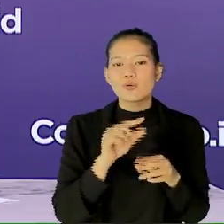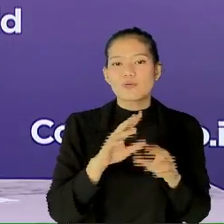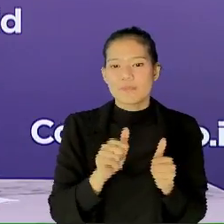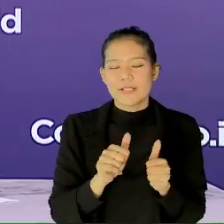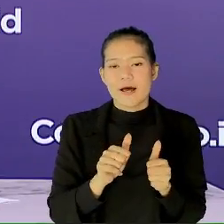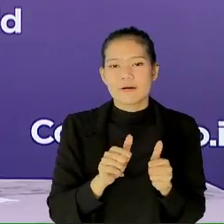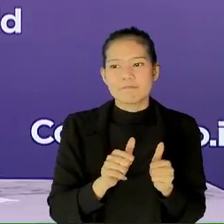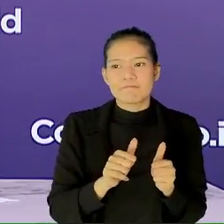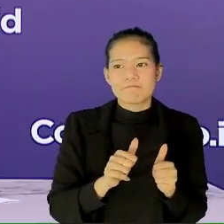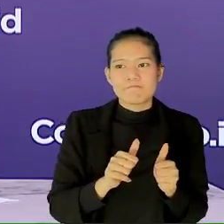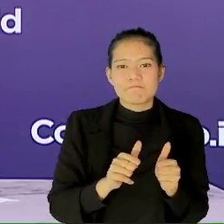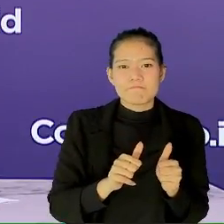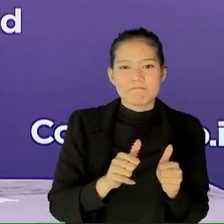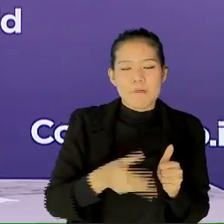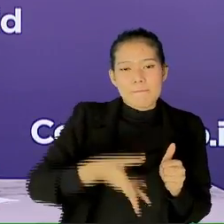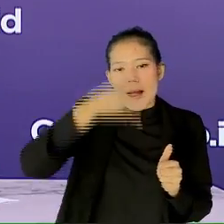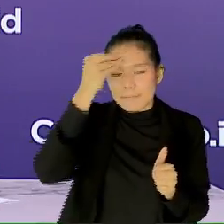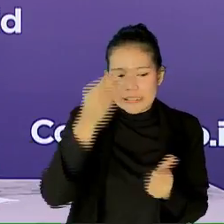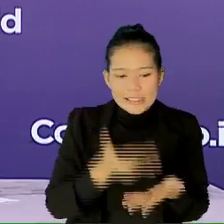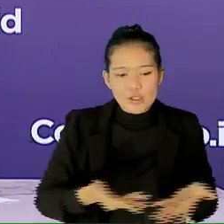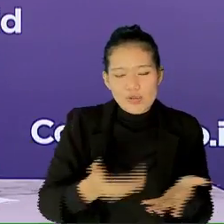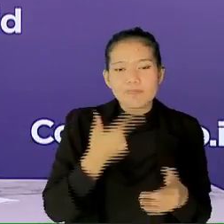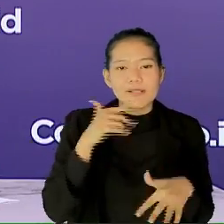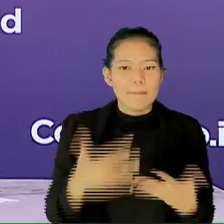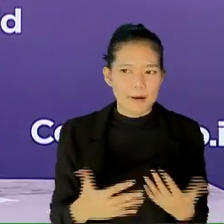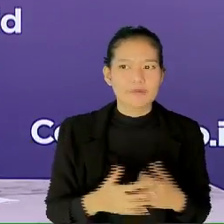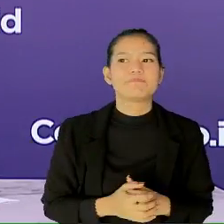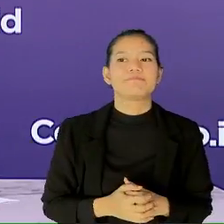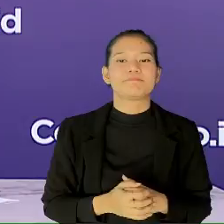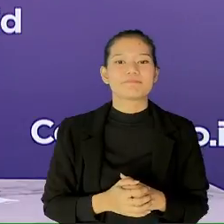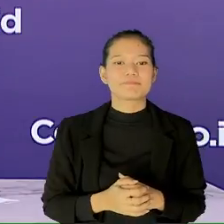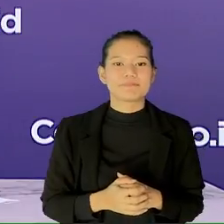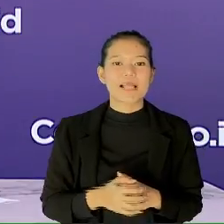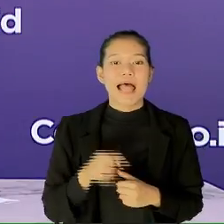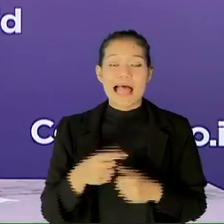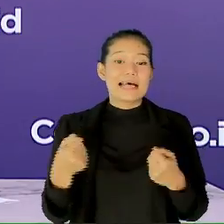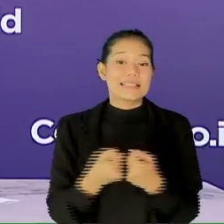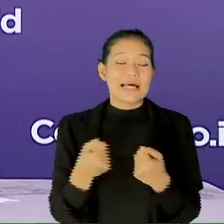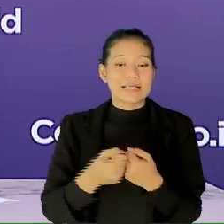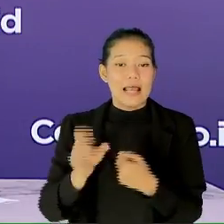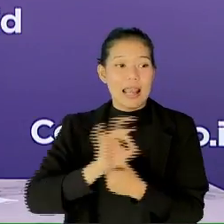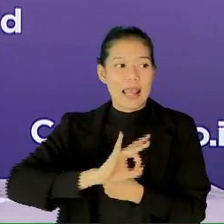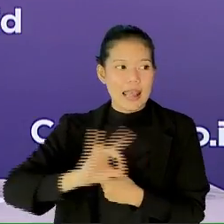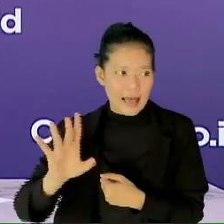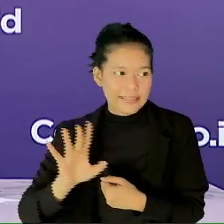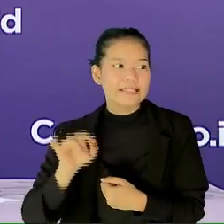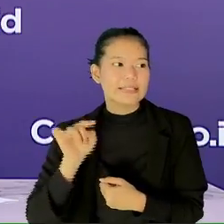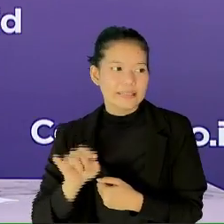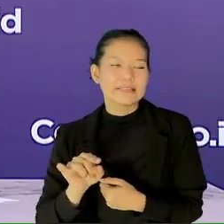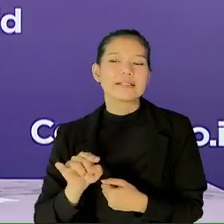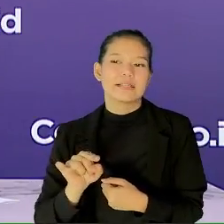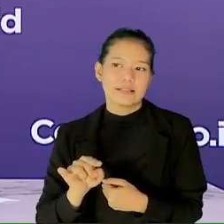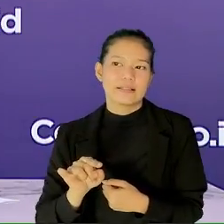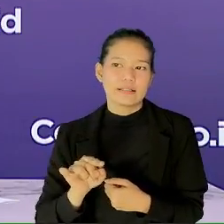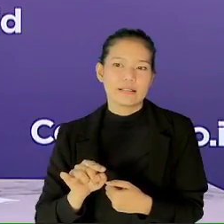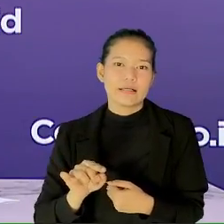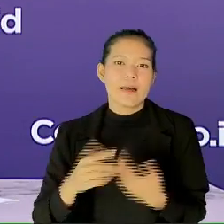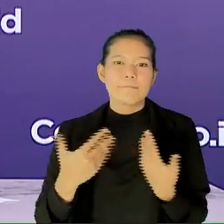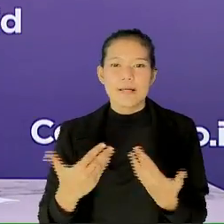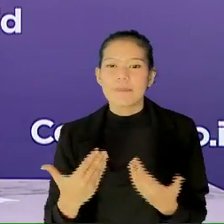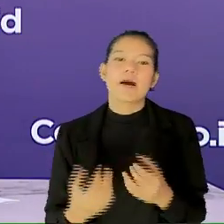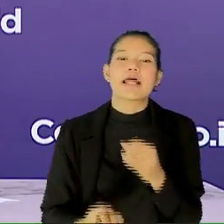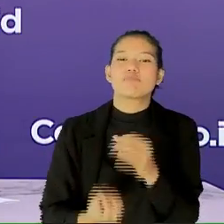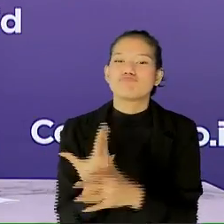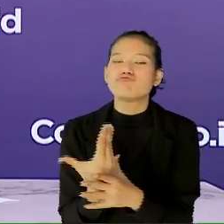comprehensive understanding of the situations. This, among other challenges, will inevitably result in